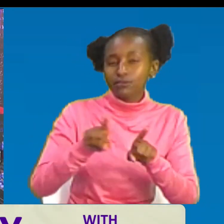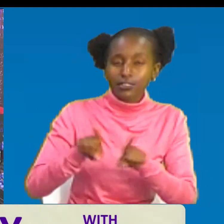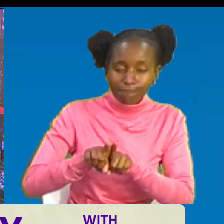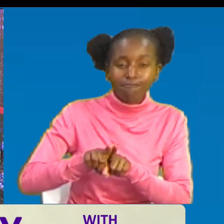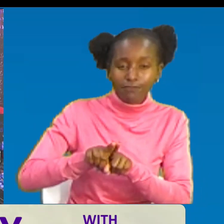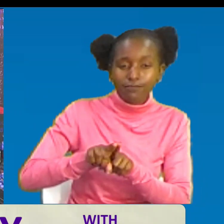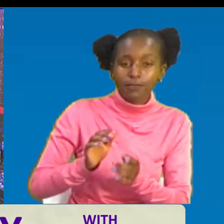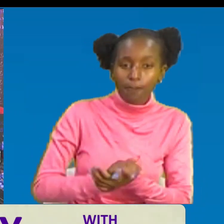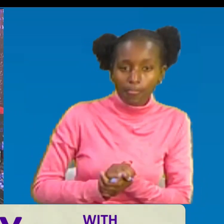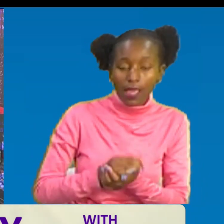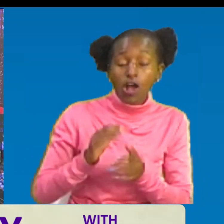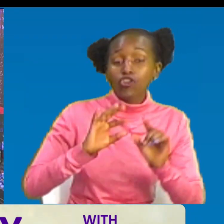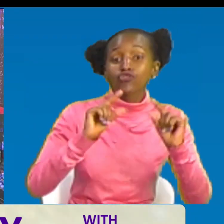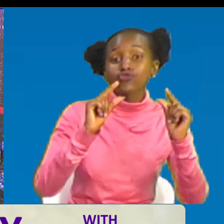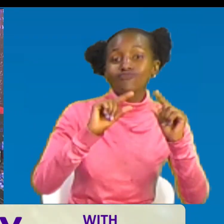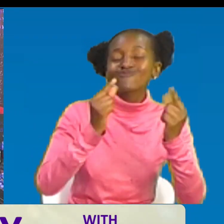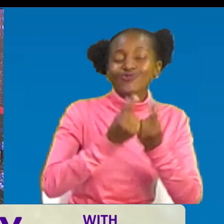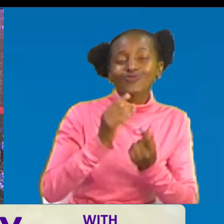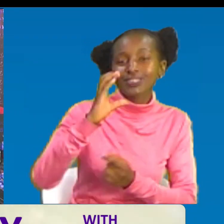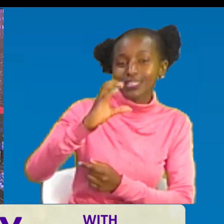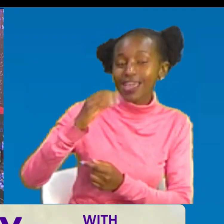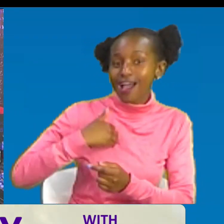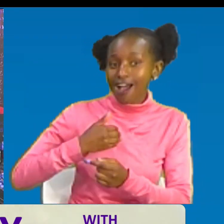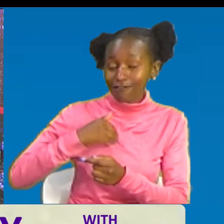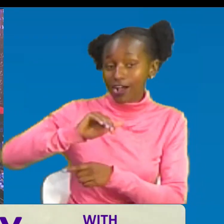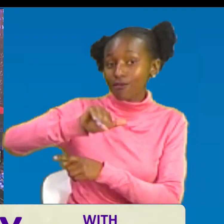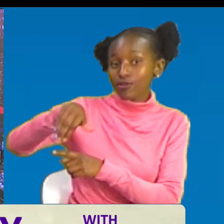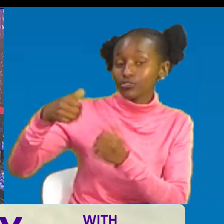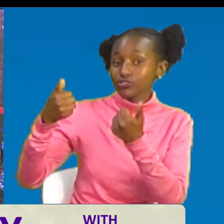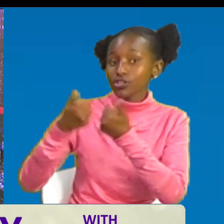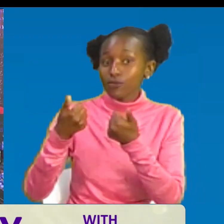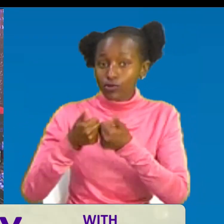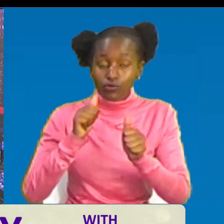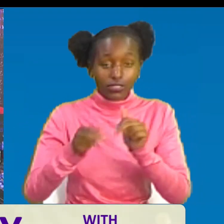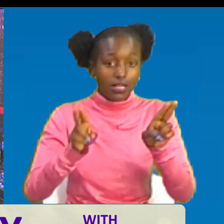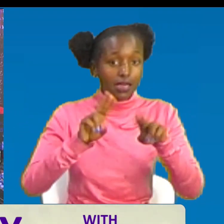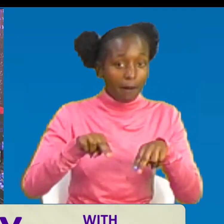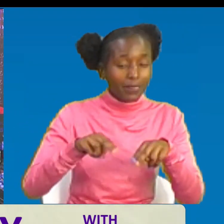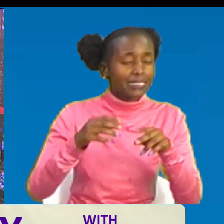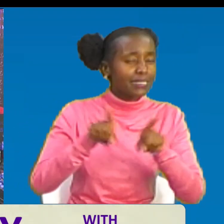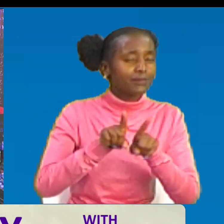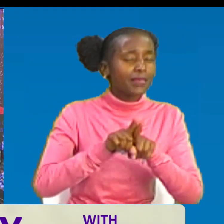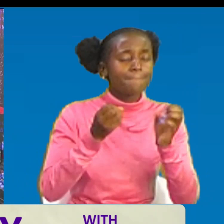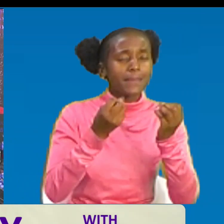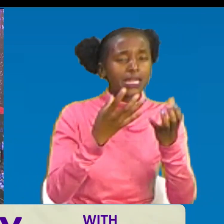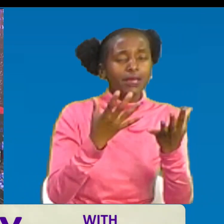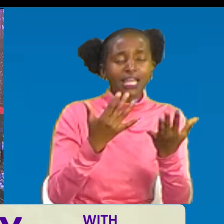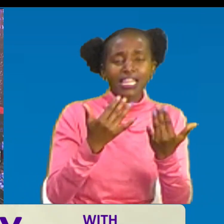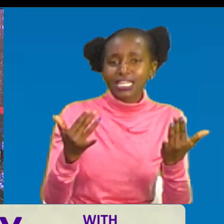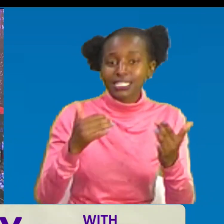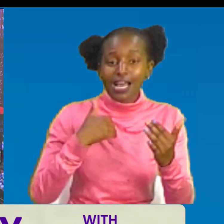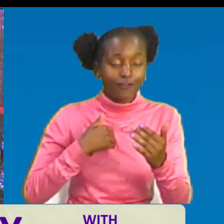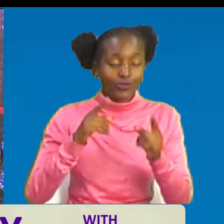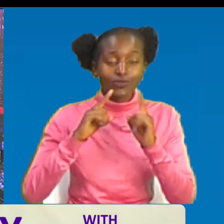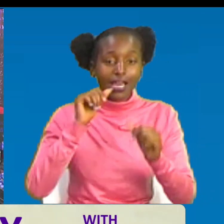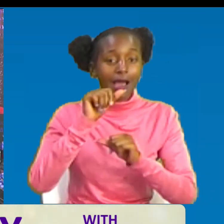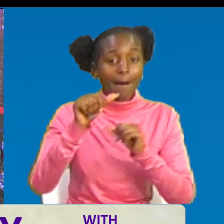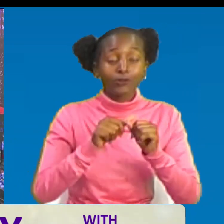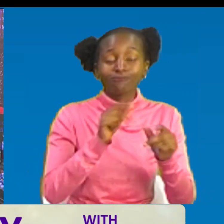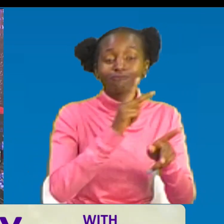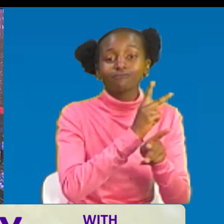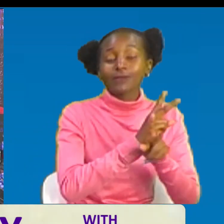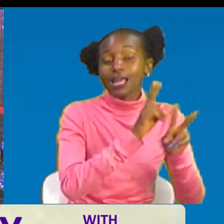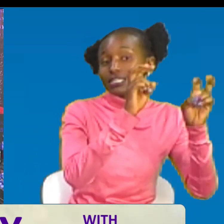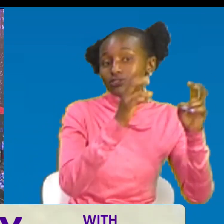side, 5-time champions, and a lot was to be said as far as retaining the title is concerned. Last